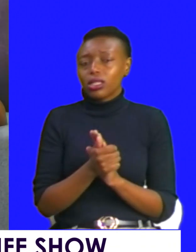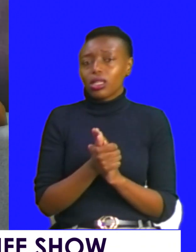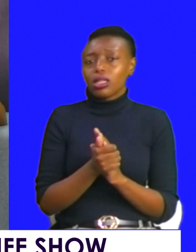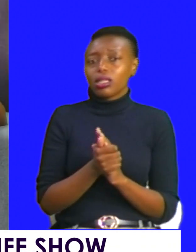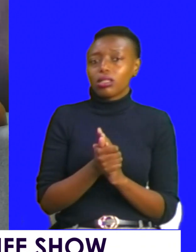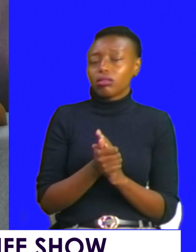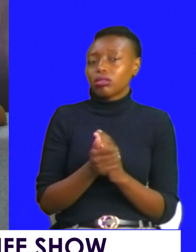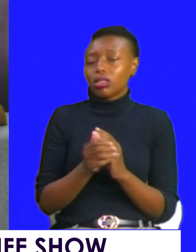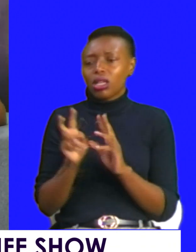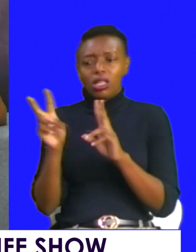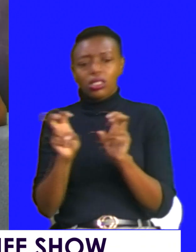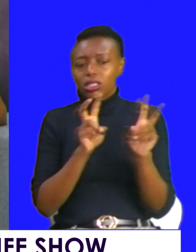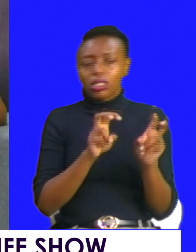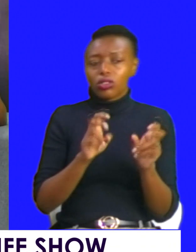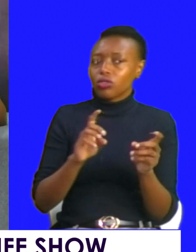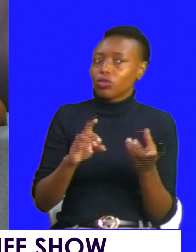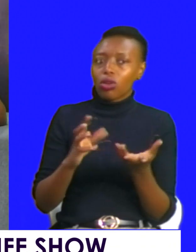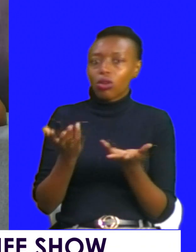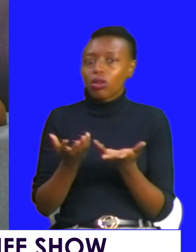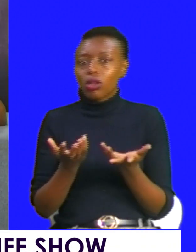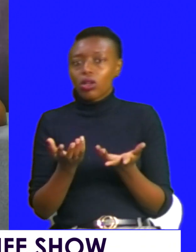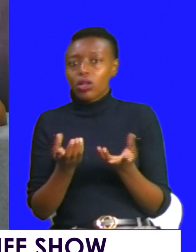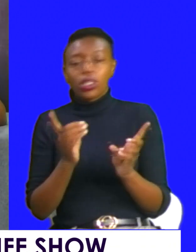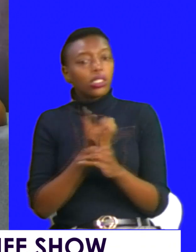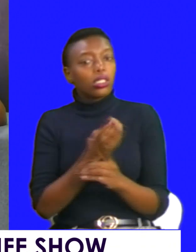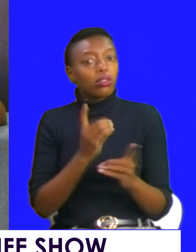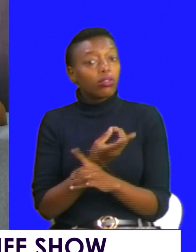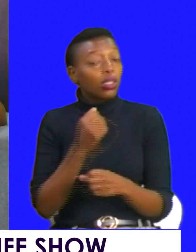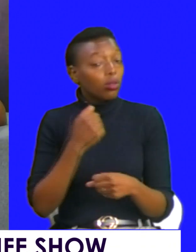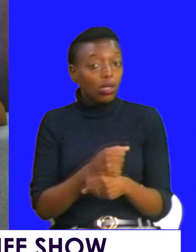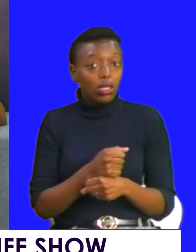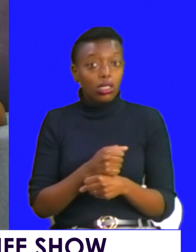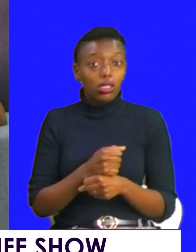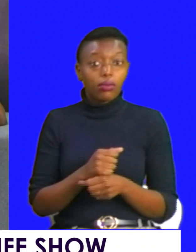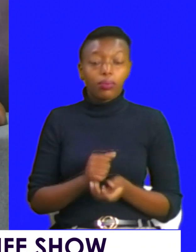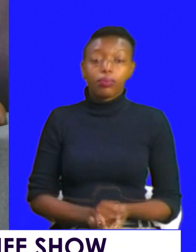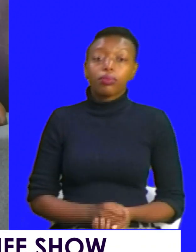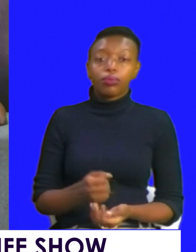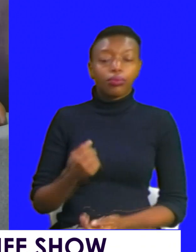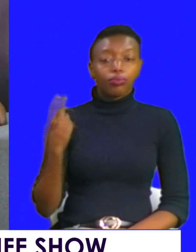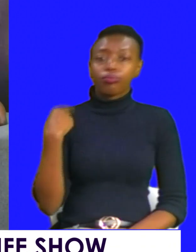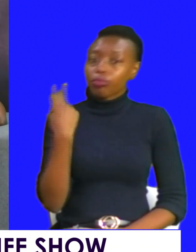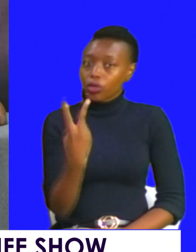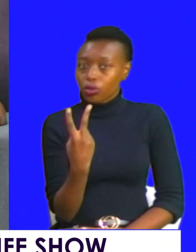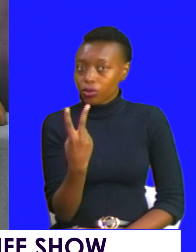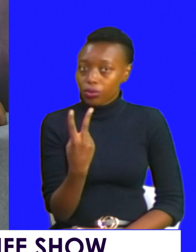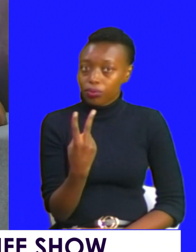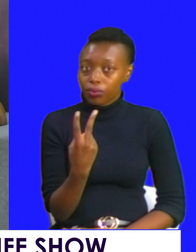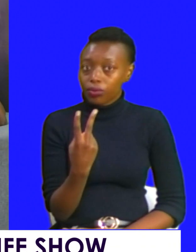either assign them more work or you release them. They go and attend to other things. Okay. Right. That's one. Number two,